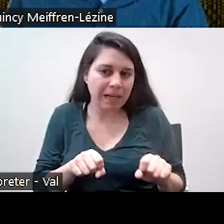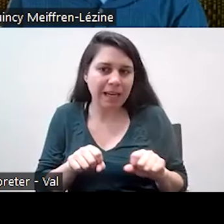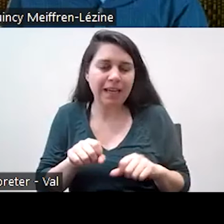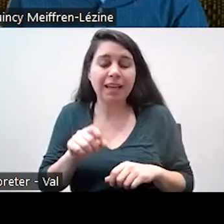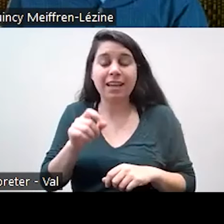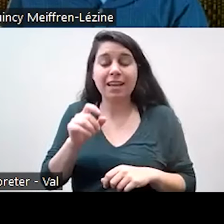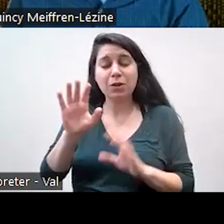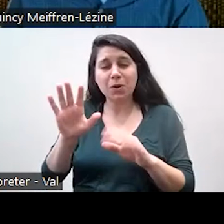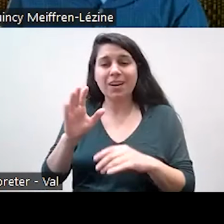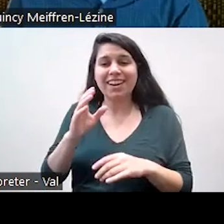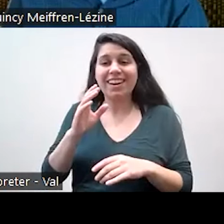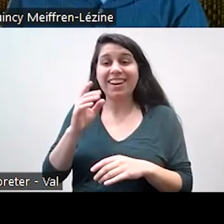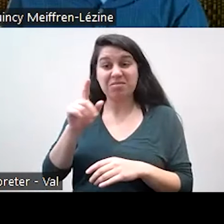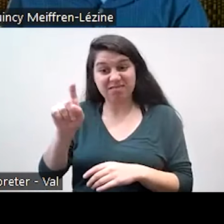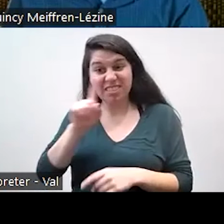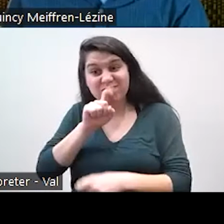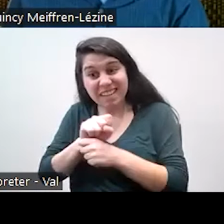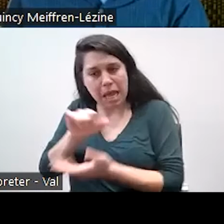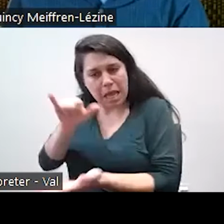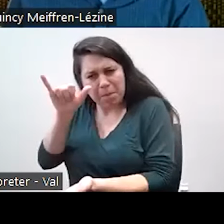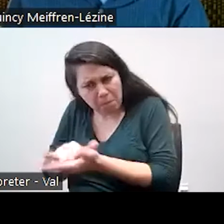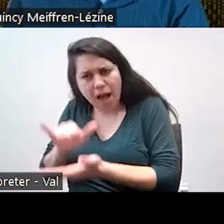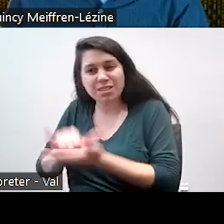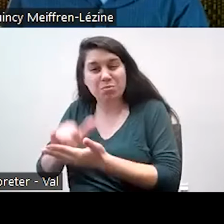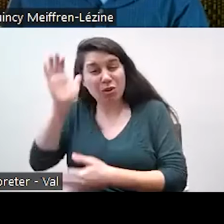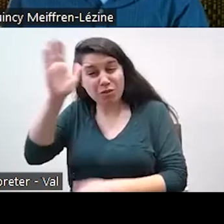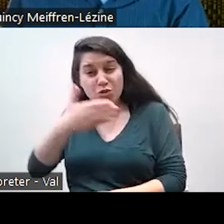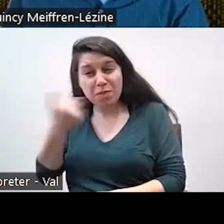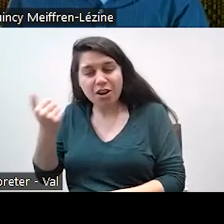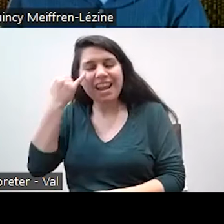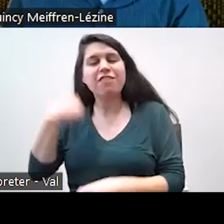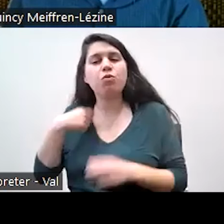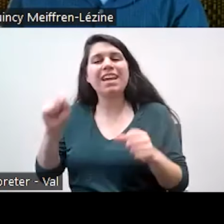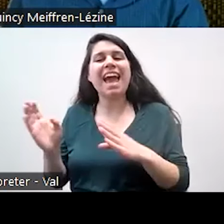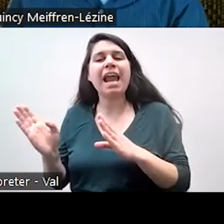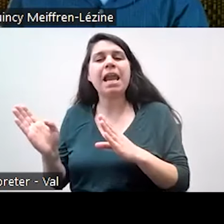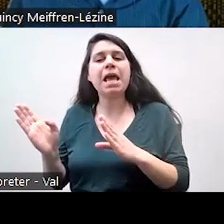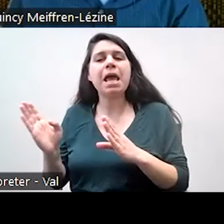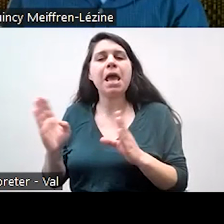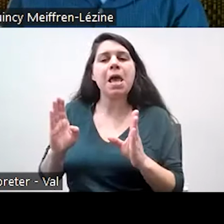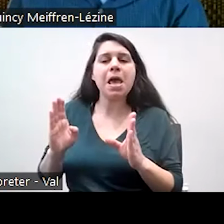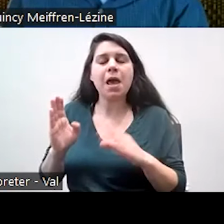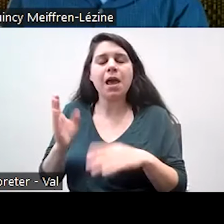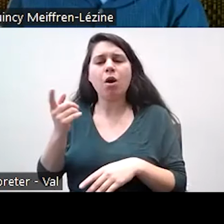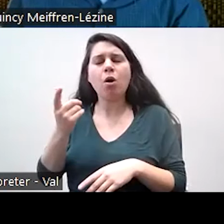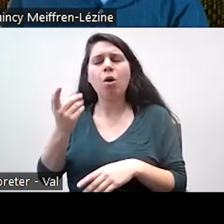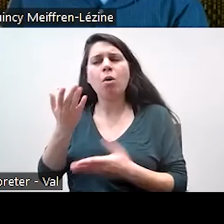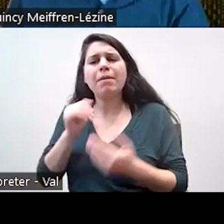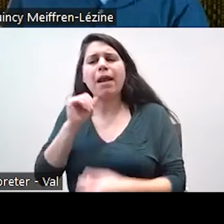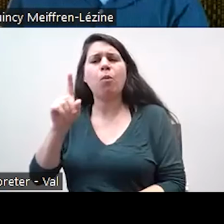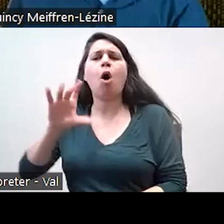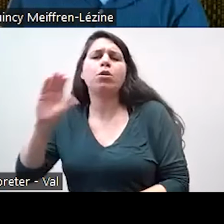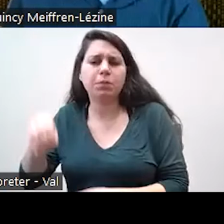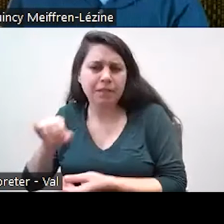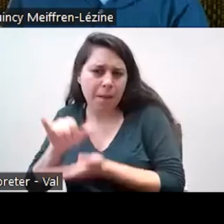impossible for the future to get better? And if we can shift them away from saying it's 100% impossible, then that allows us to at least